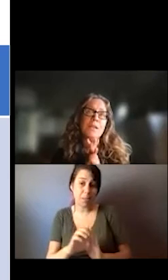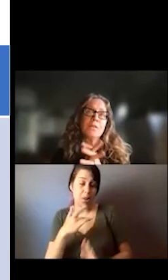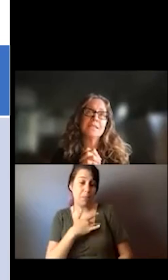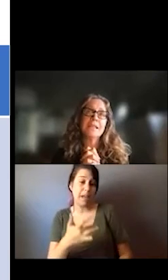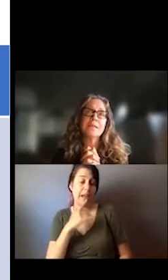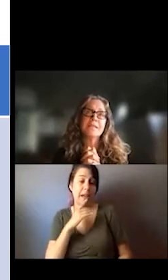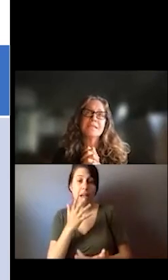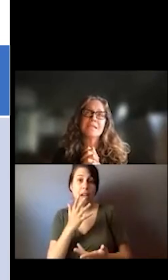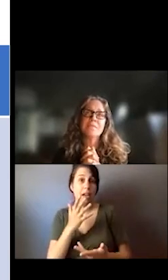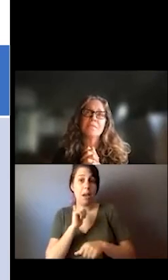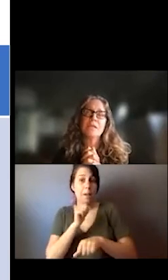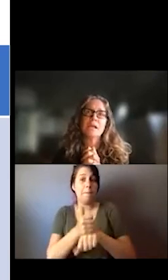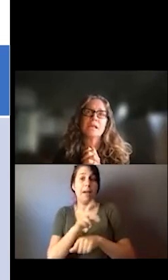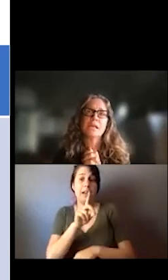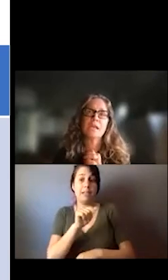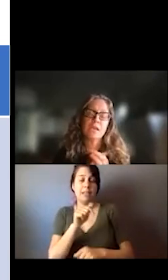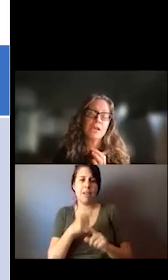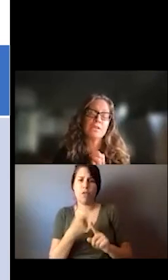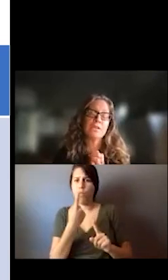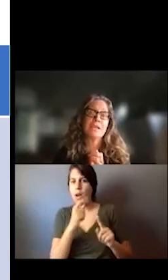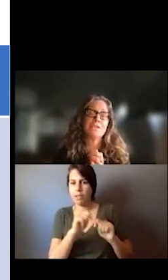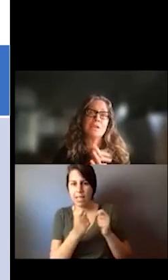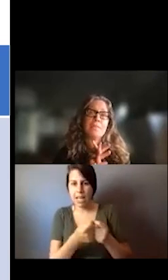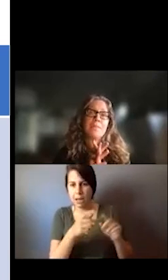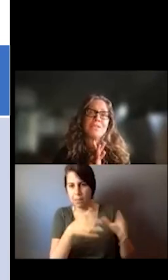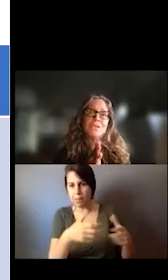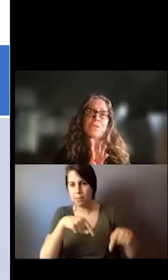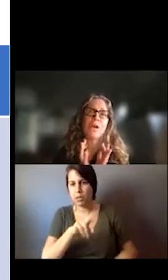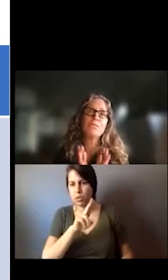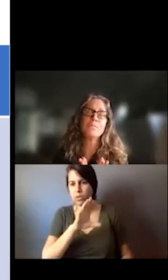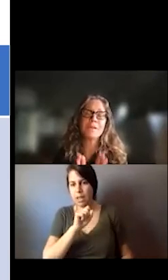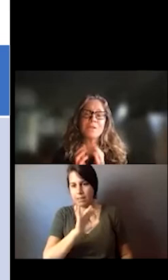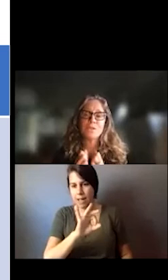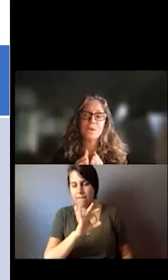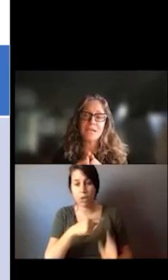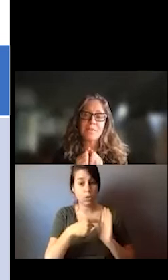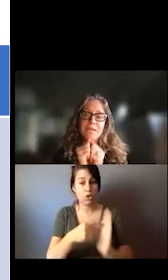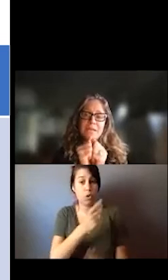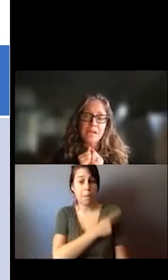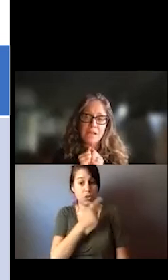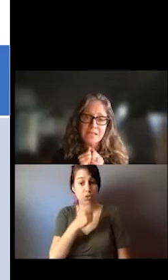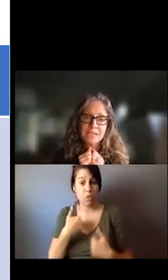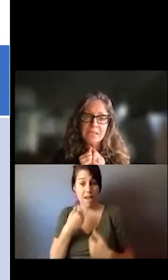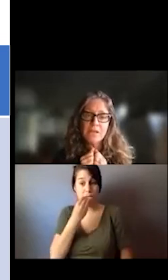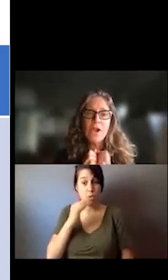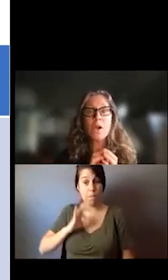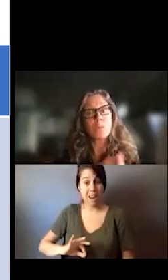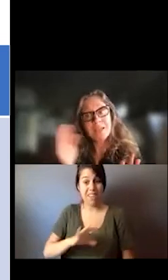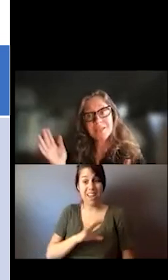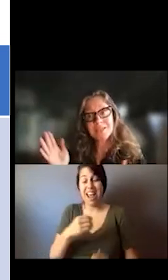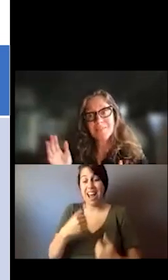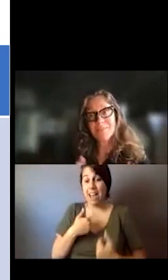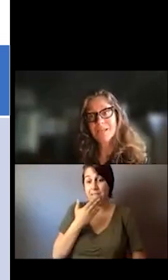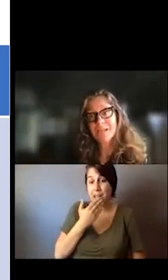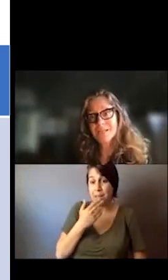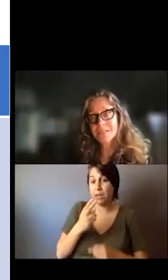on data from Hilary Seligman's team here at UCSF, showing that patients who are on food benefits who have diabetes on insulin